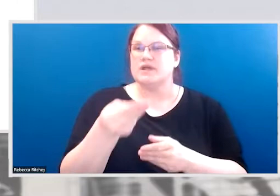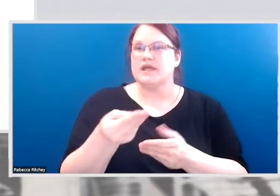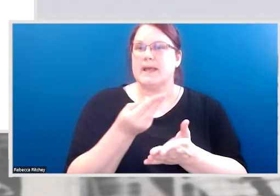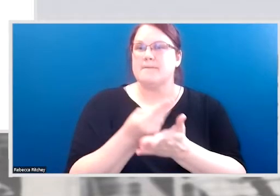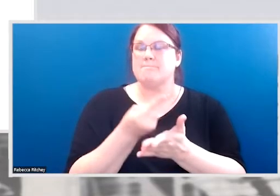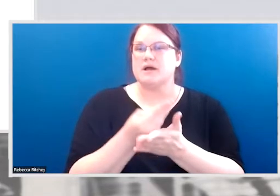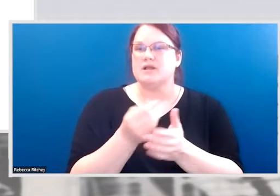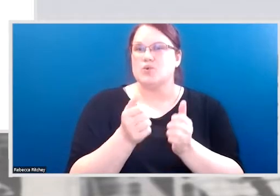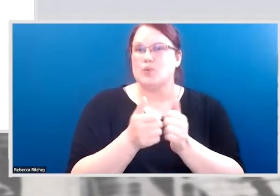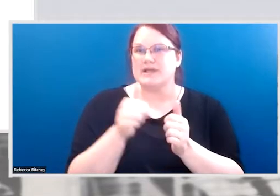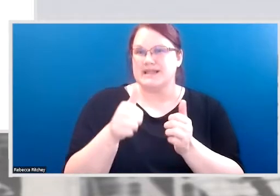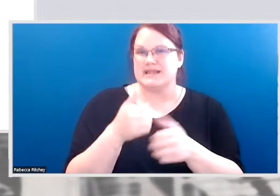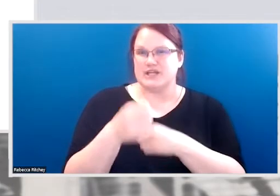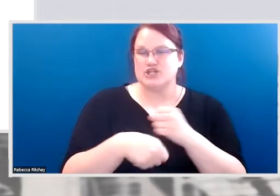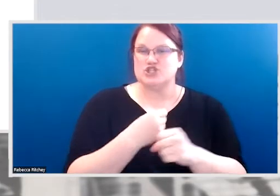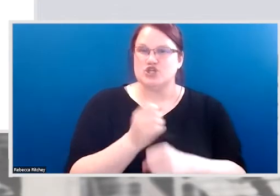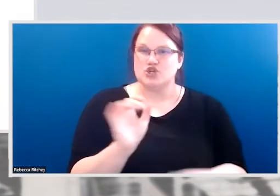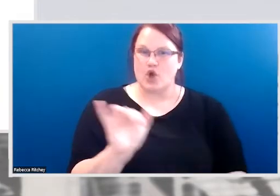as well.